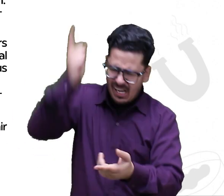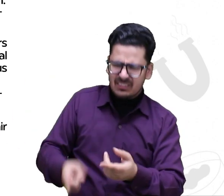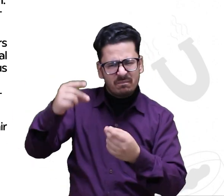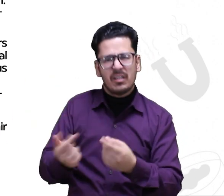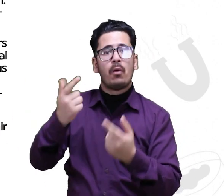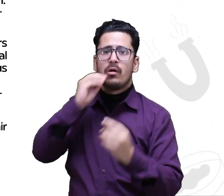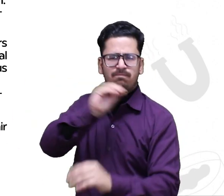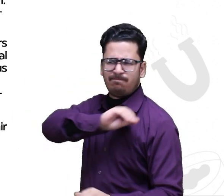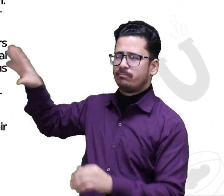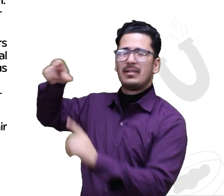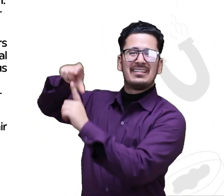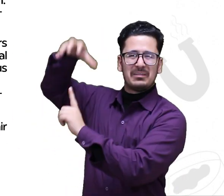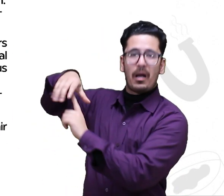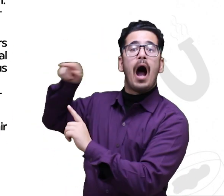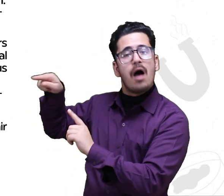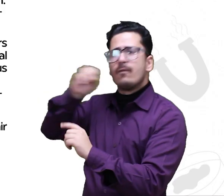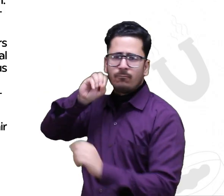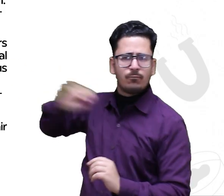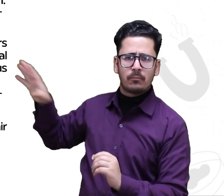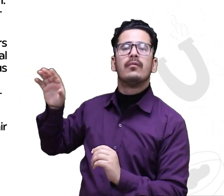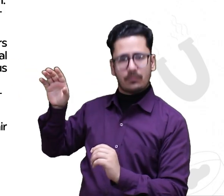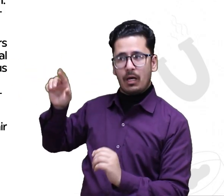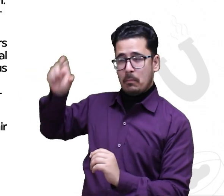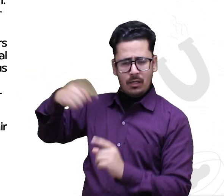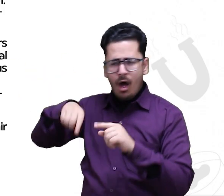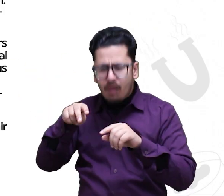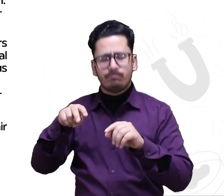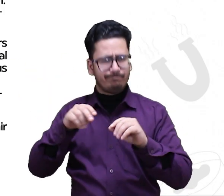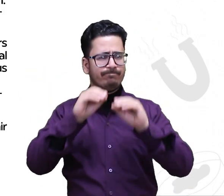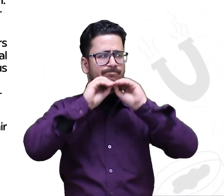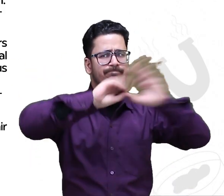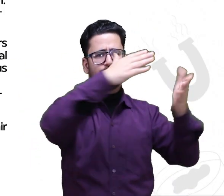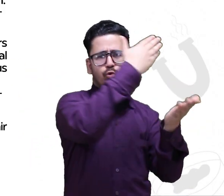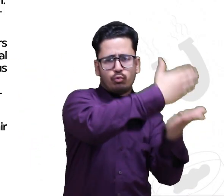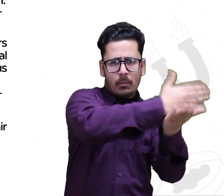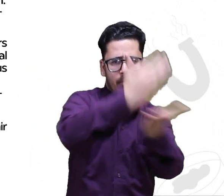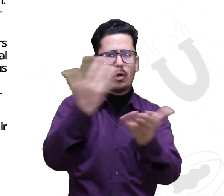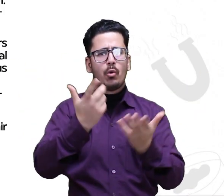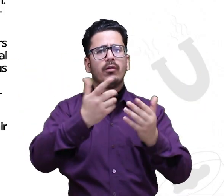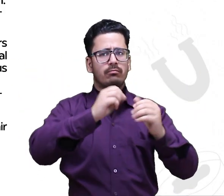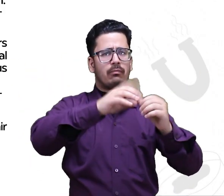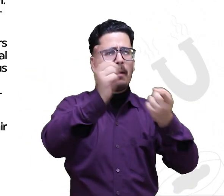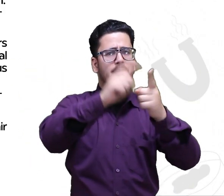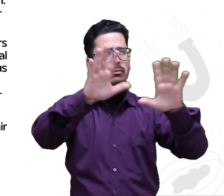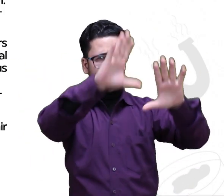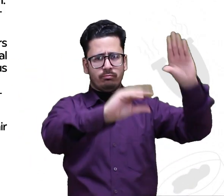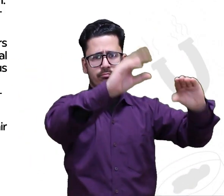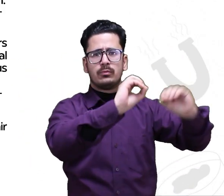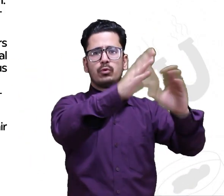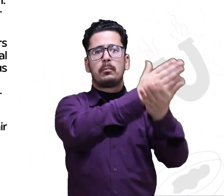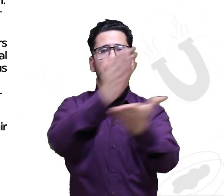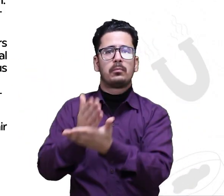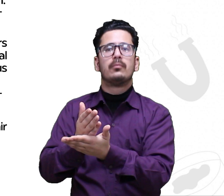helps authorities make timely decisions to protect public health and the environment.